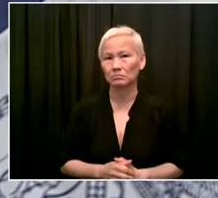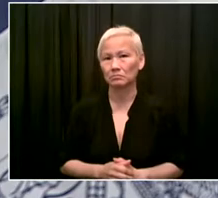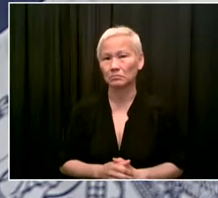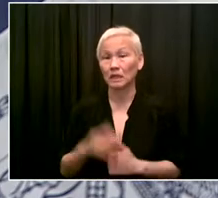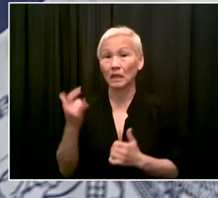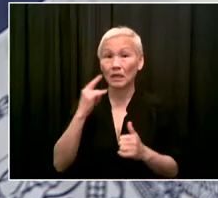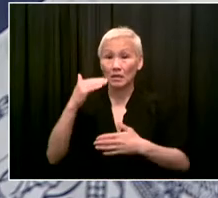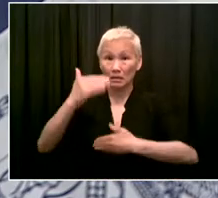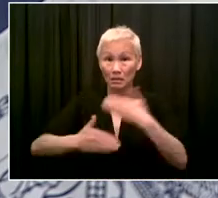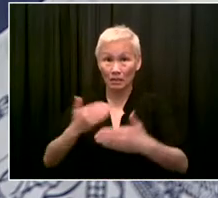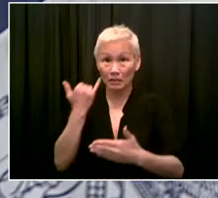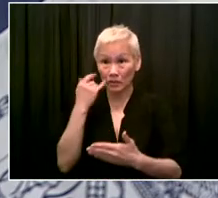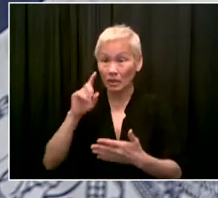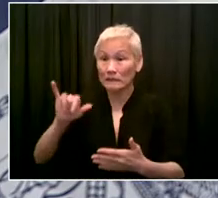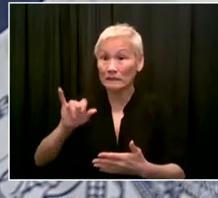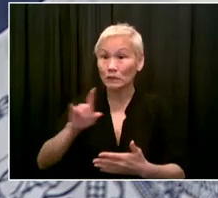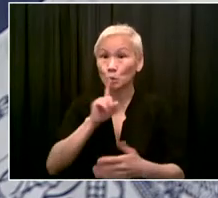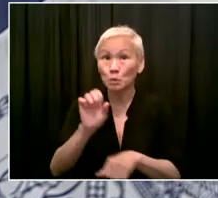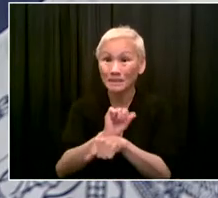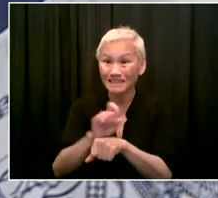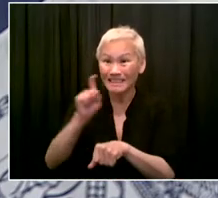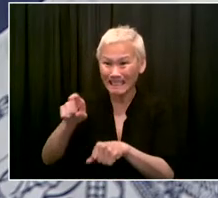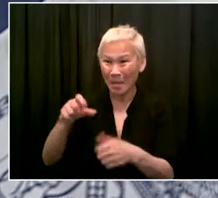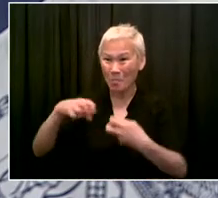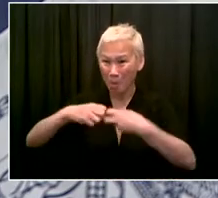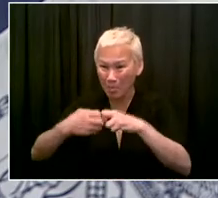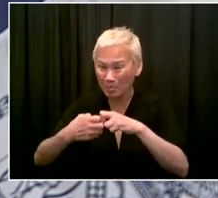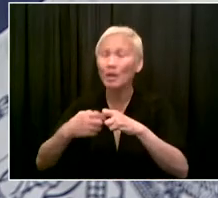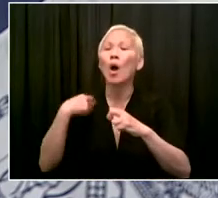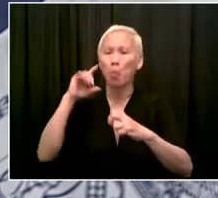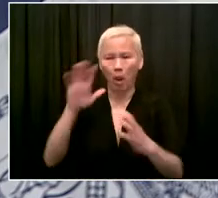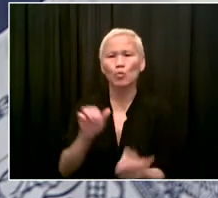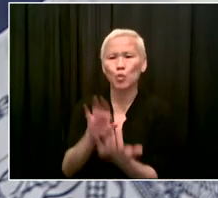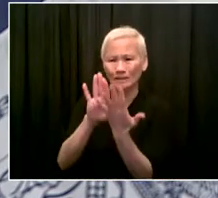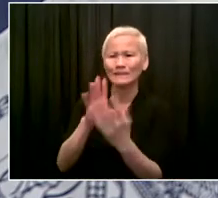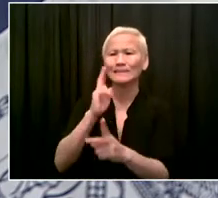feel very good about where we're going to be in September. Go ahead, James.